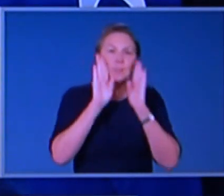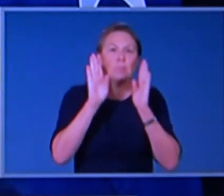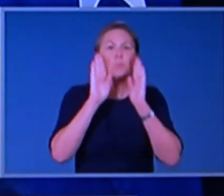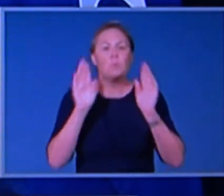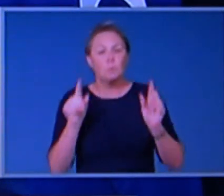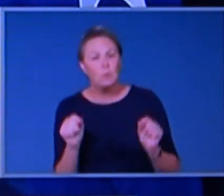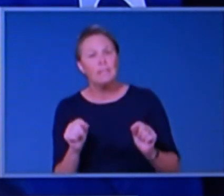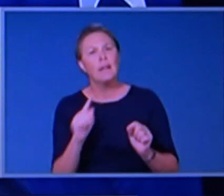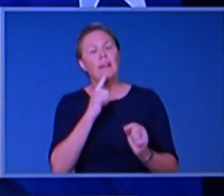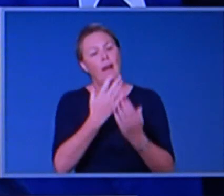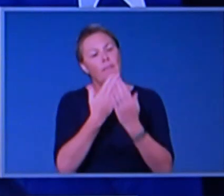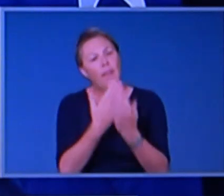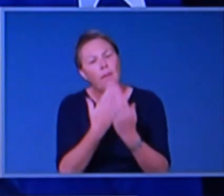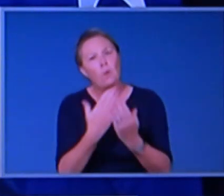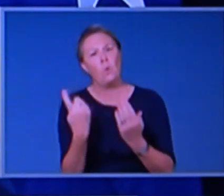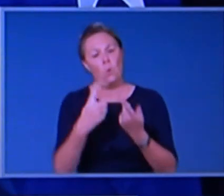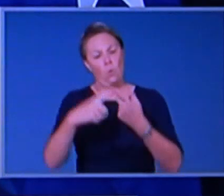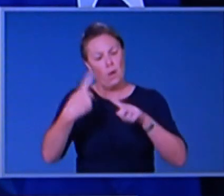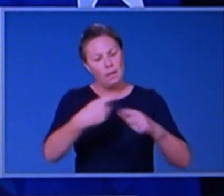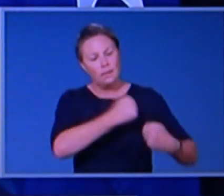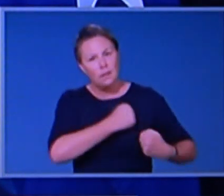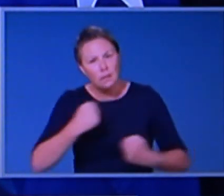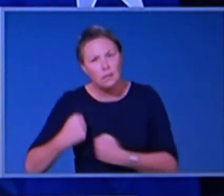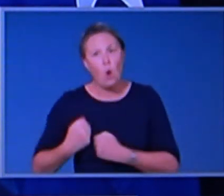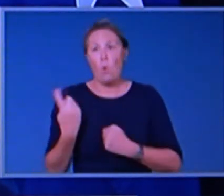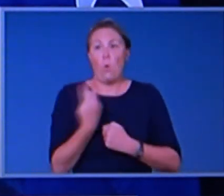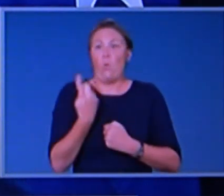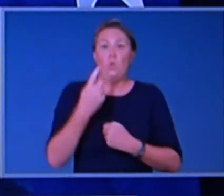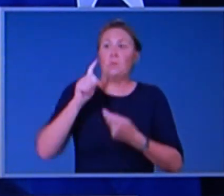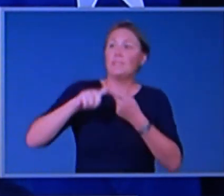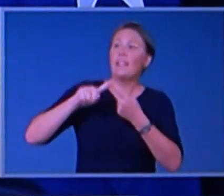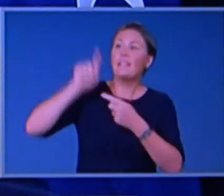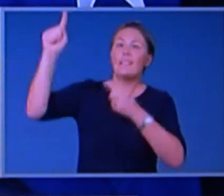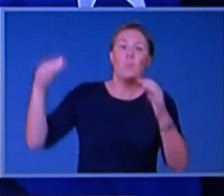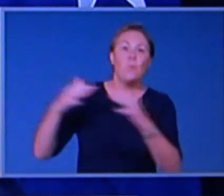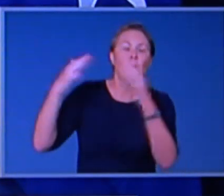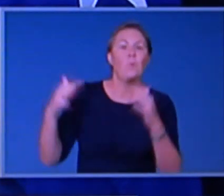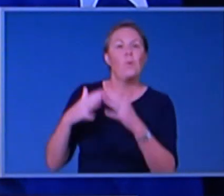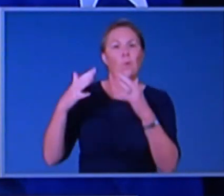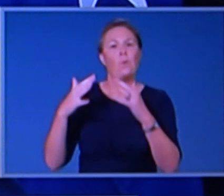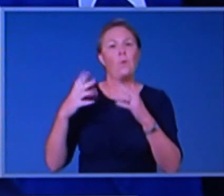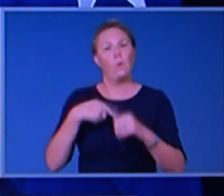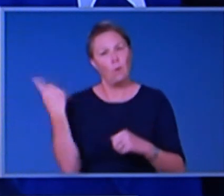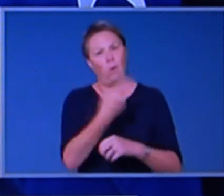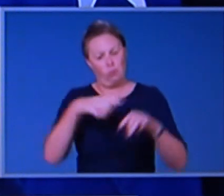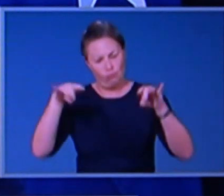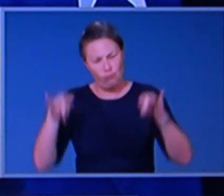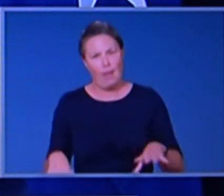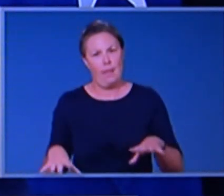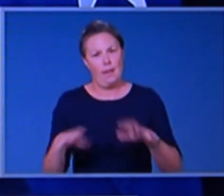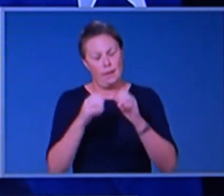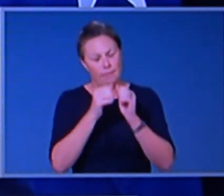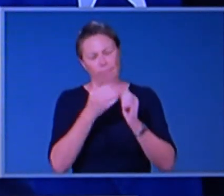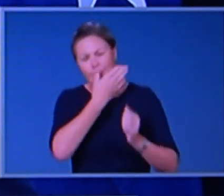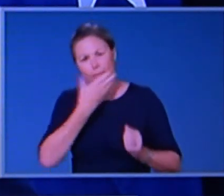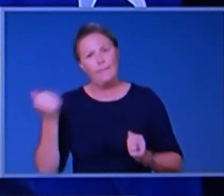appreciated, much admired, greatly respected, and join in the national effort, I think, for an Anzac Day, which